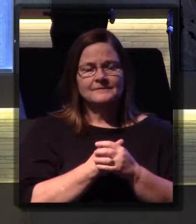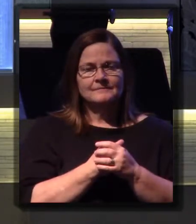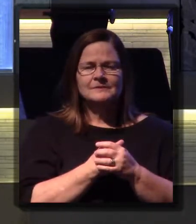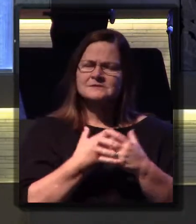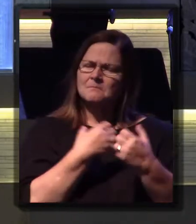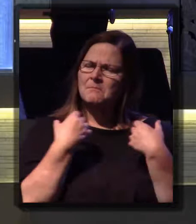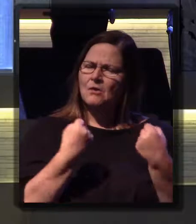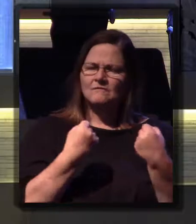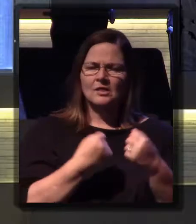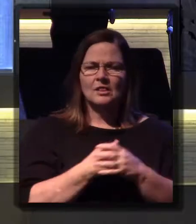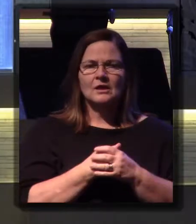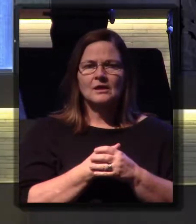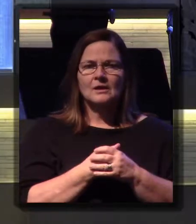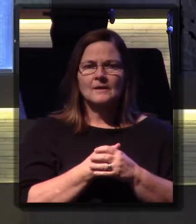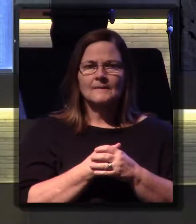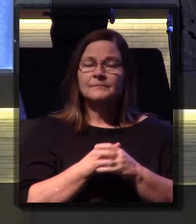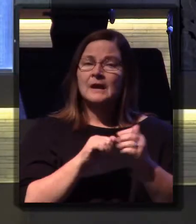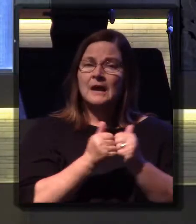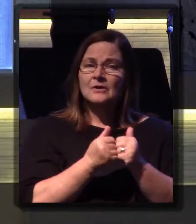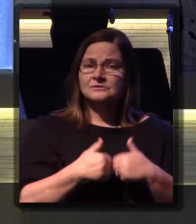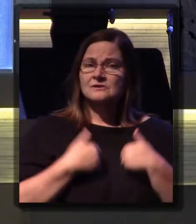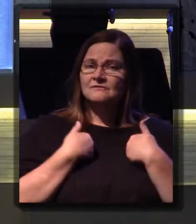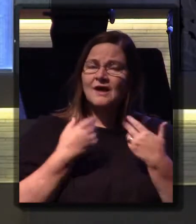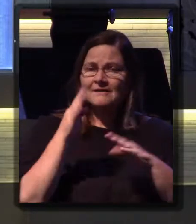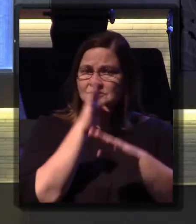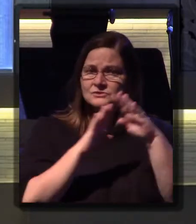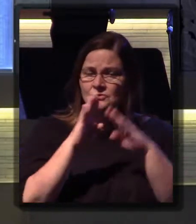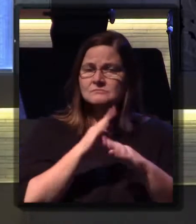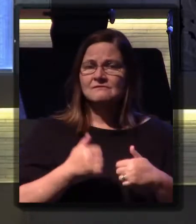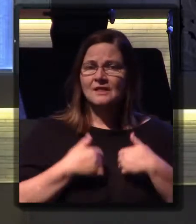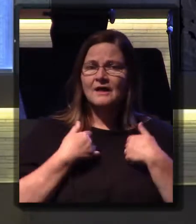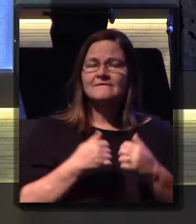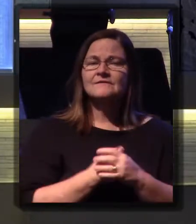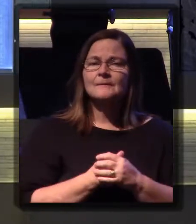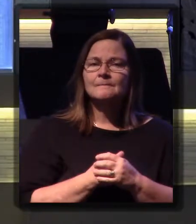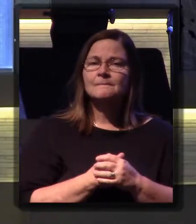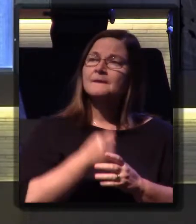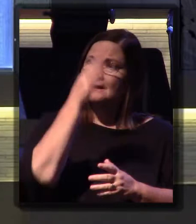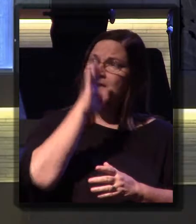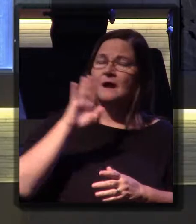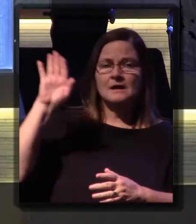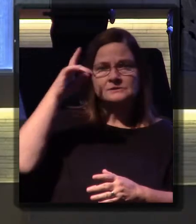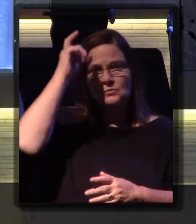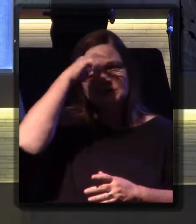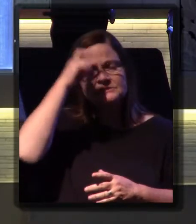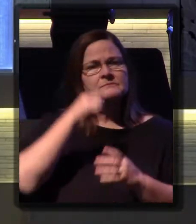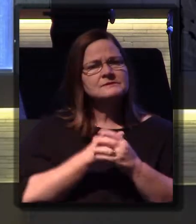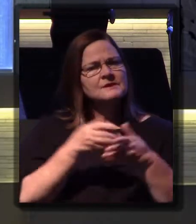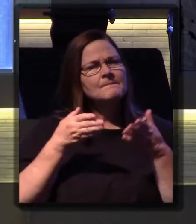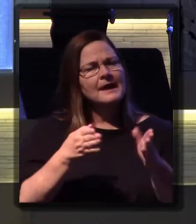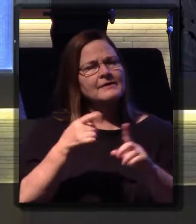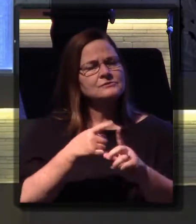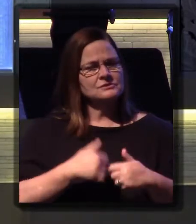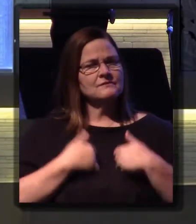hope you appreciate God's word, so powerful. How to survive the storms of life?